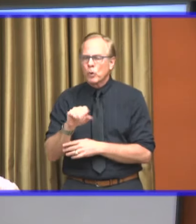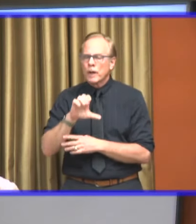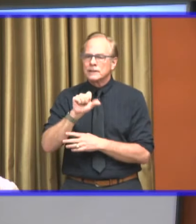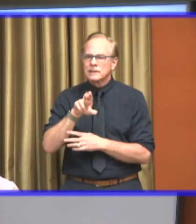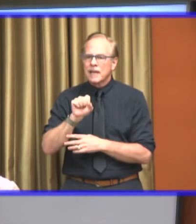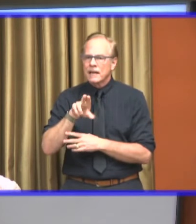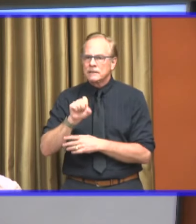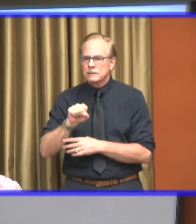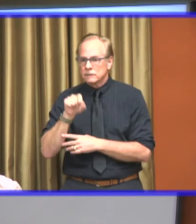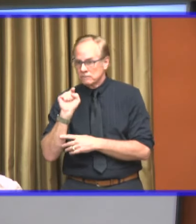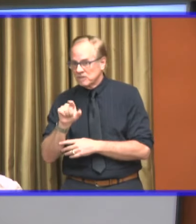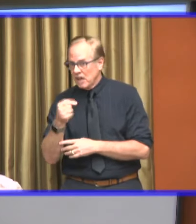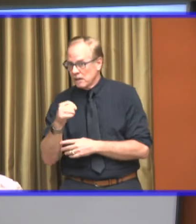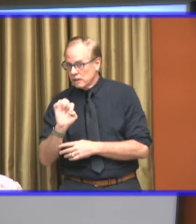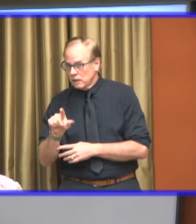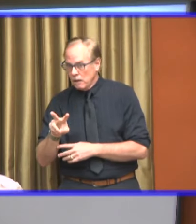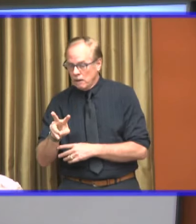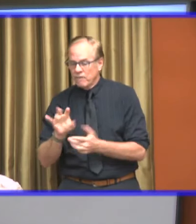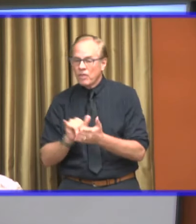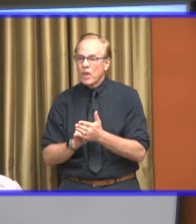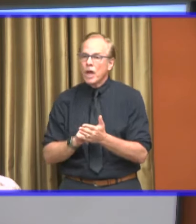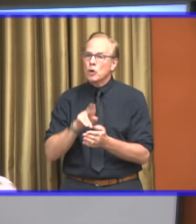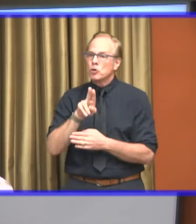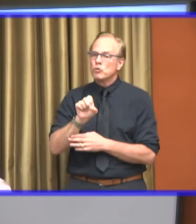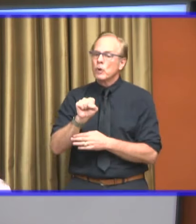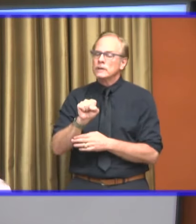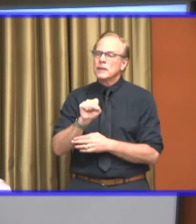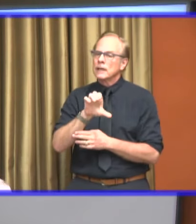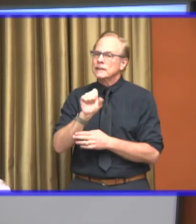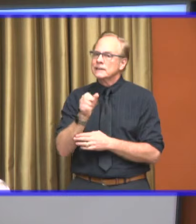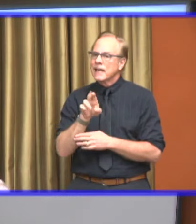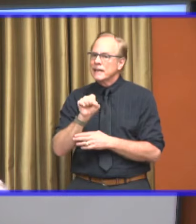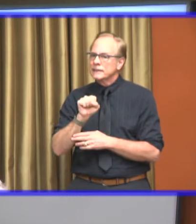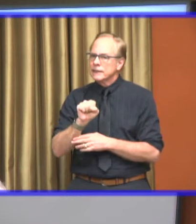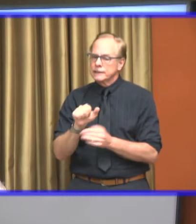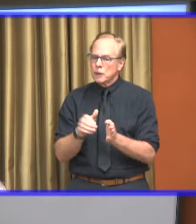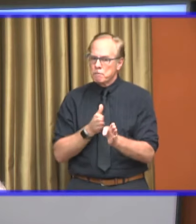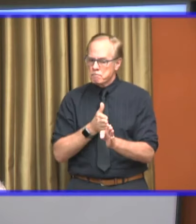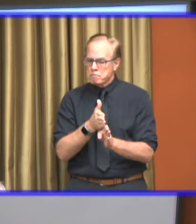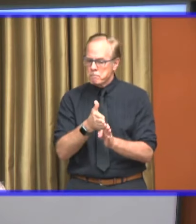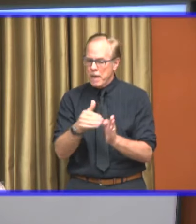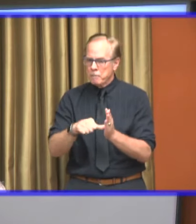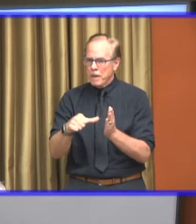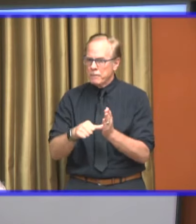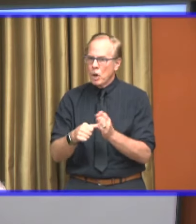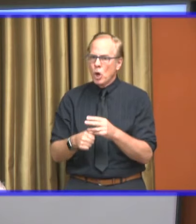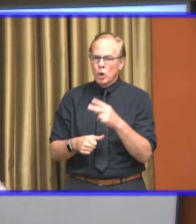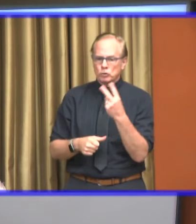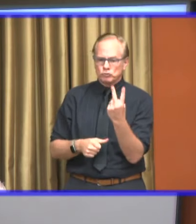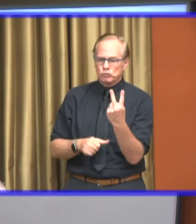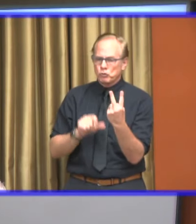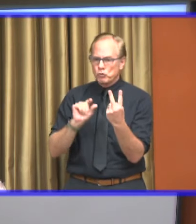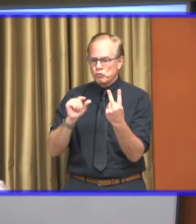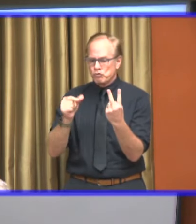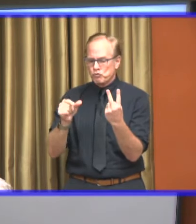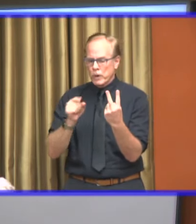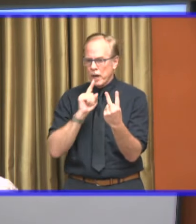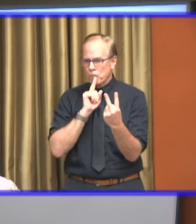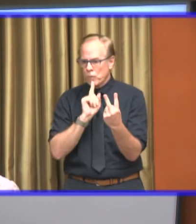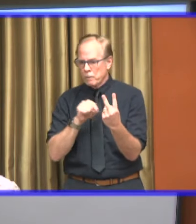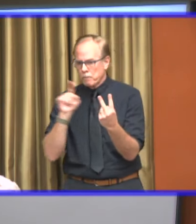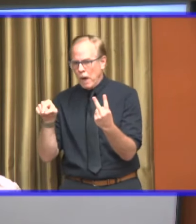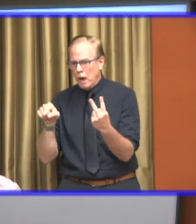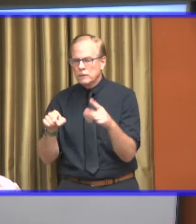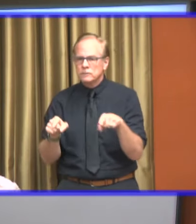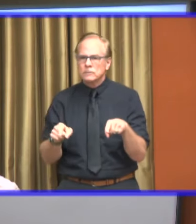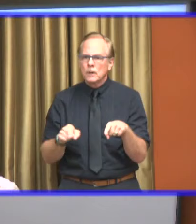This is the U.S. Census Bureau main page, and you can see those two green respond buttons circled. Clicking on either one